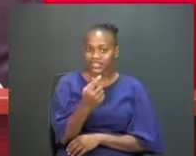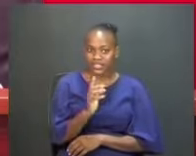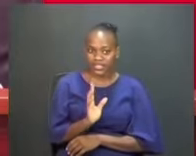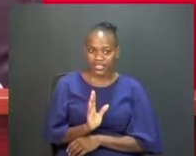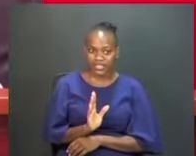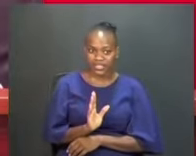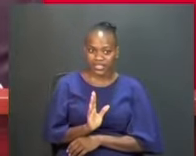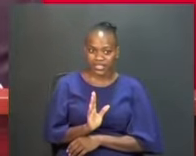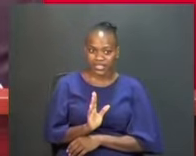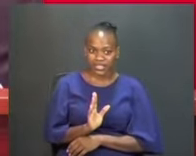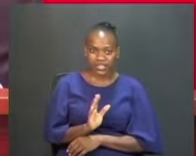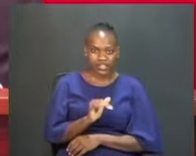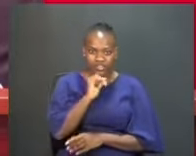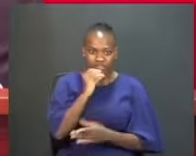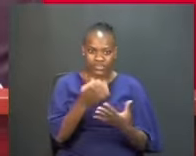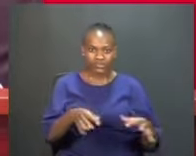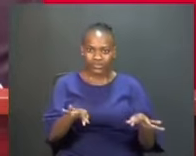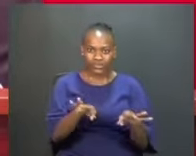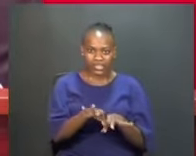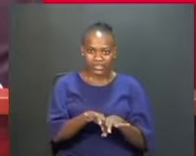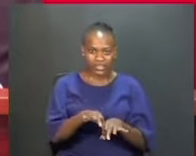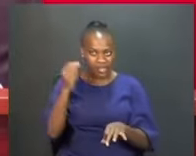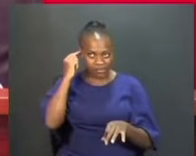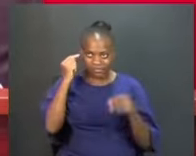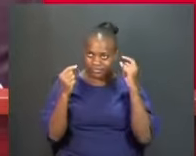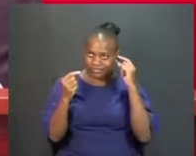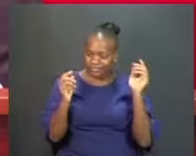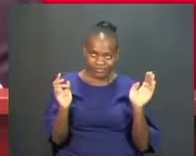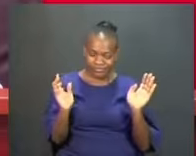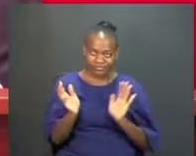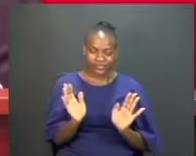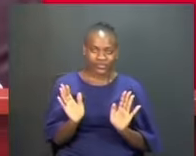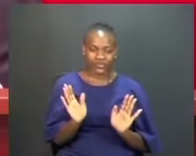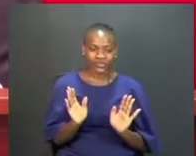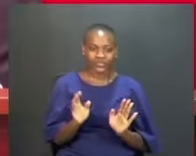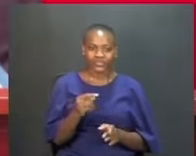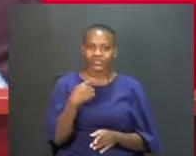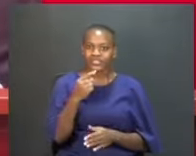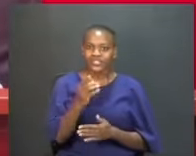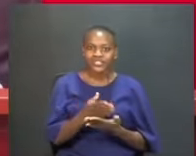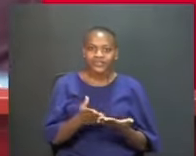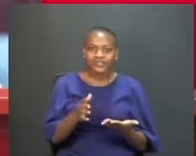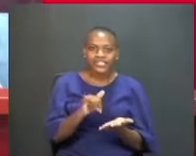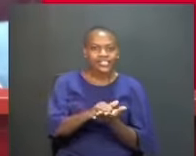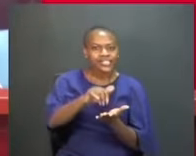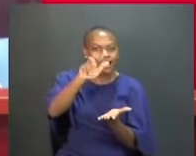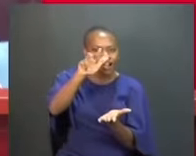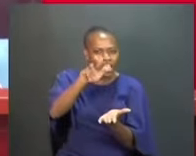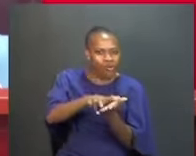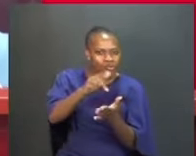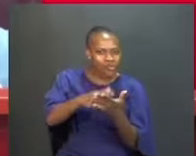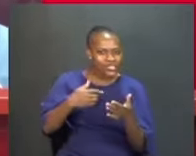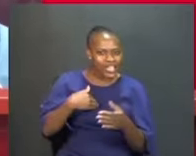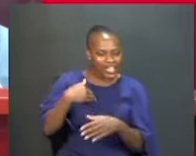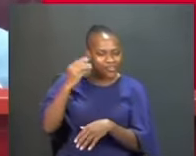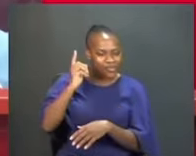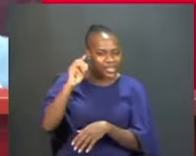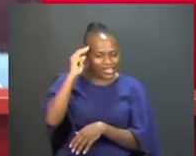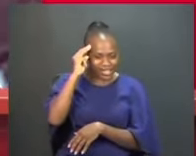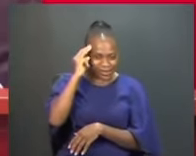is of no essence. You don't hear it. You have to say something to confirm what you have in your head.